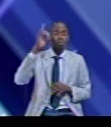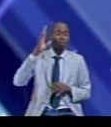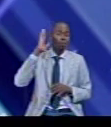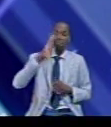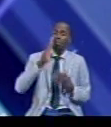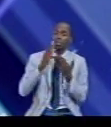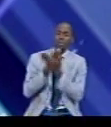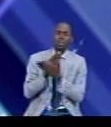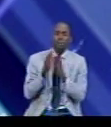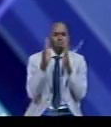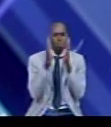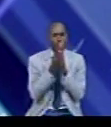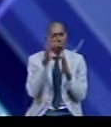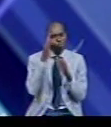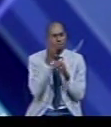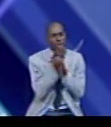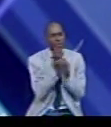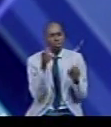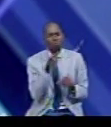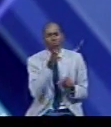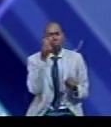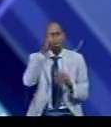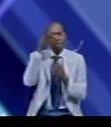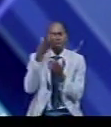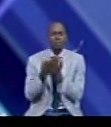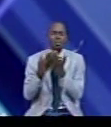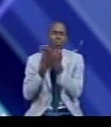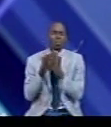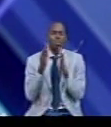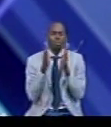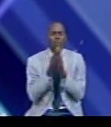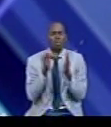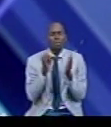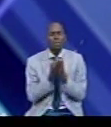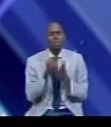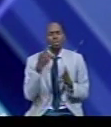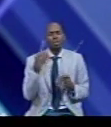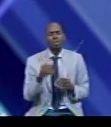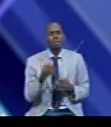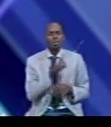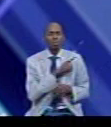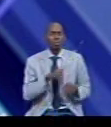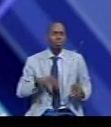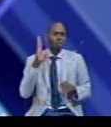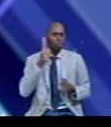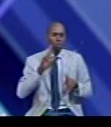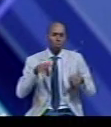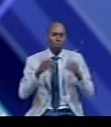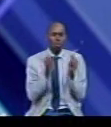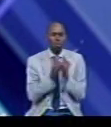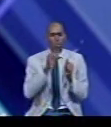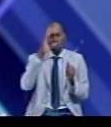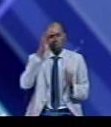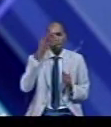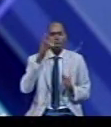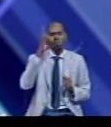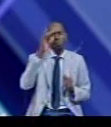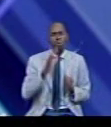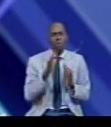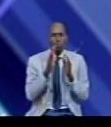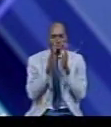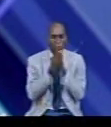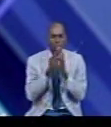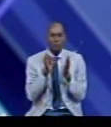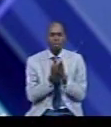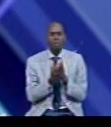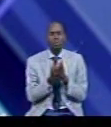journey mercies. Let us pray that the Lord will go with him. Let us pray that the power of God will go with him. Let us pray for